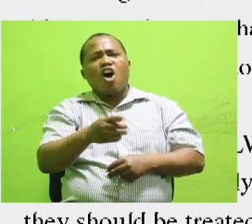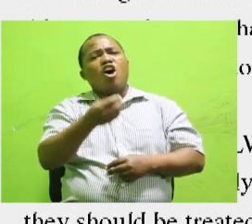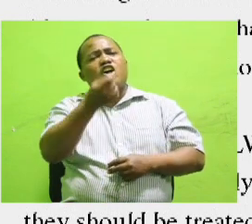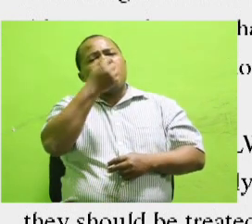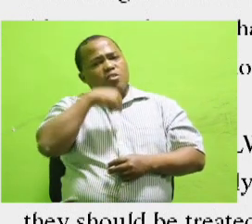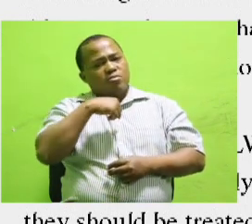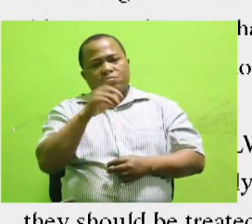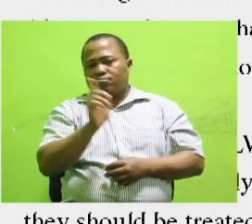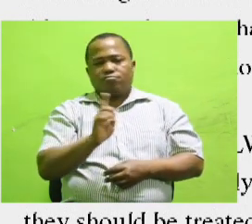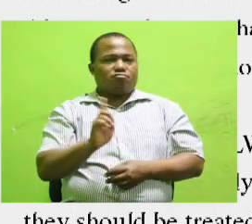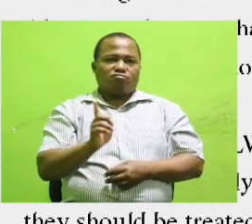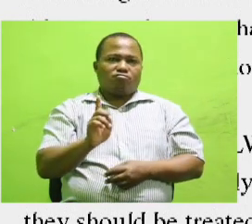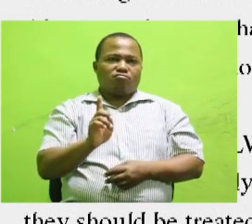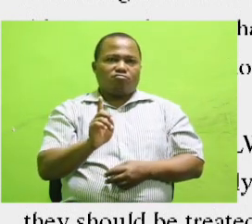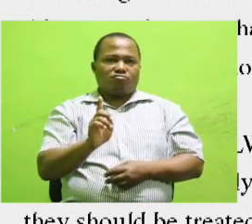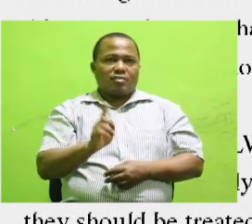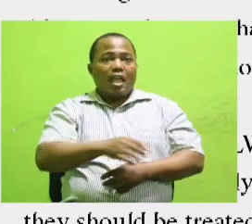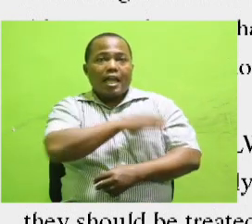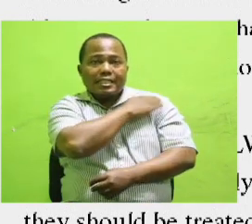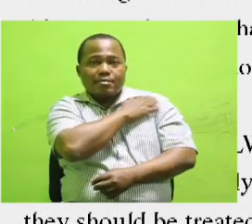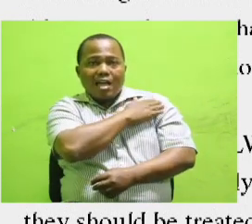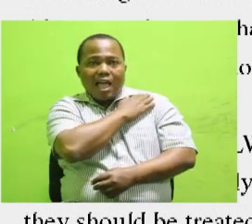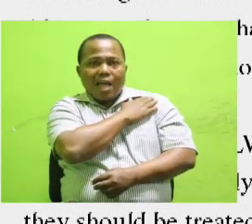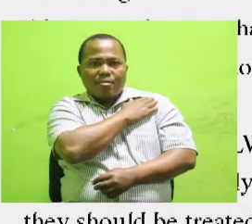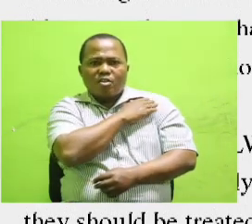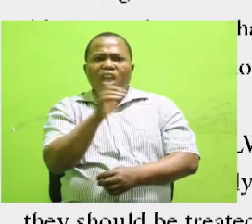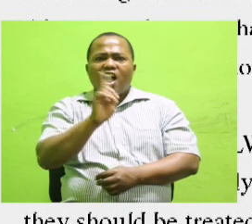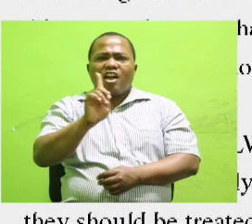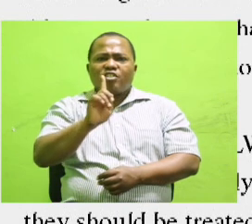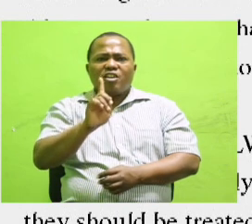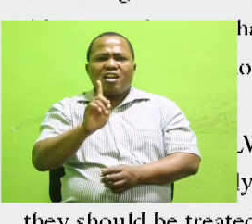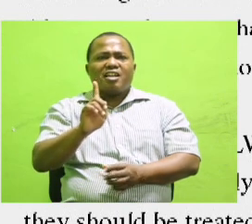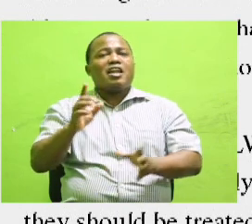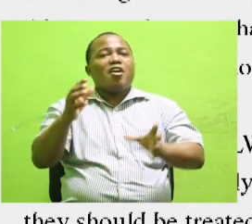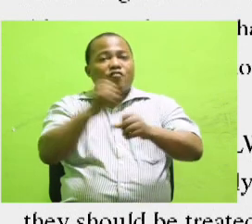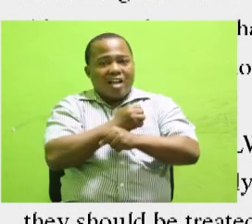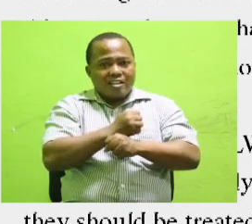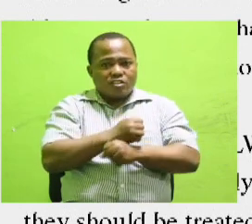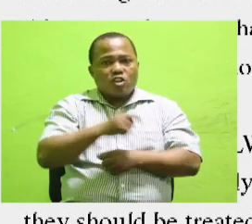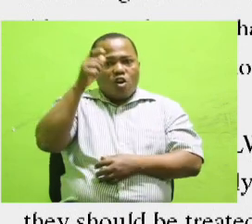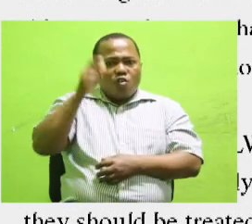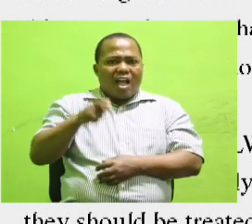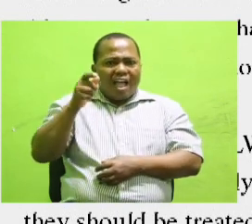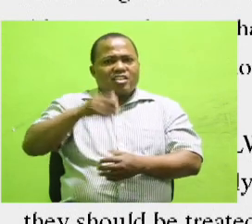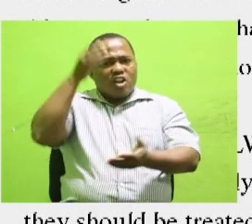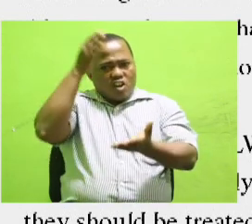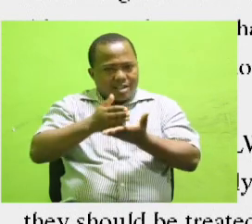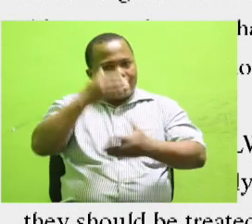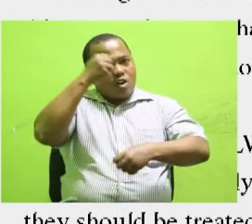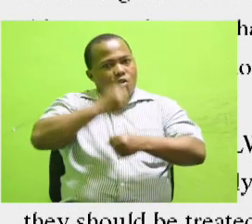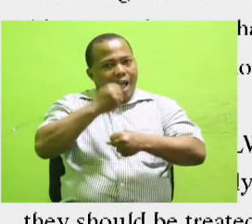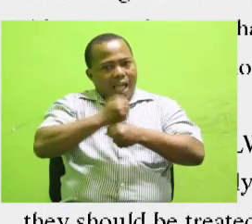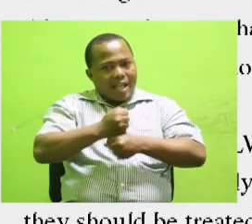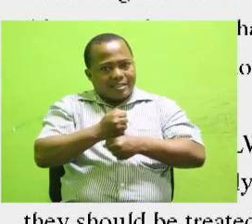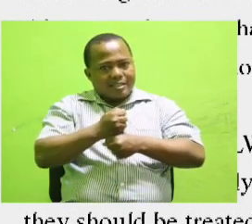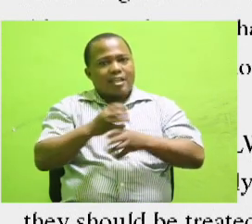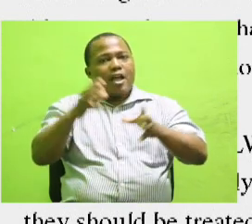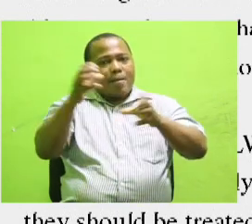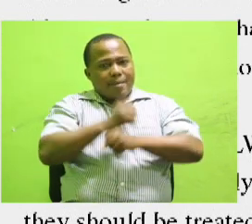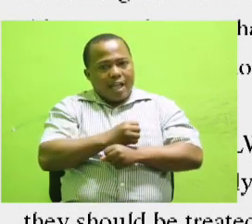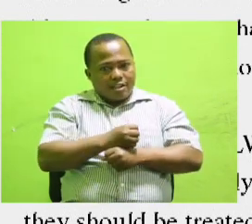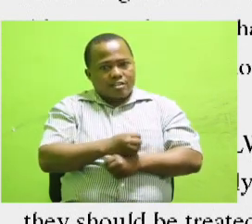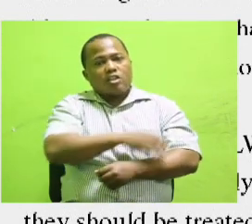you just say that the cure has not been found yet, but people are currently working on finding a cure